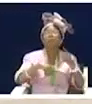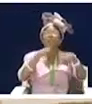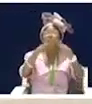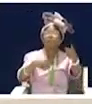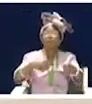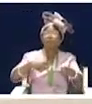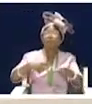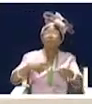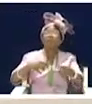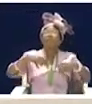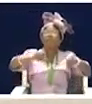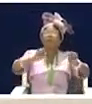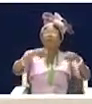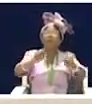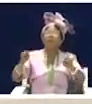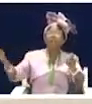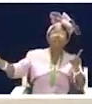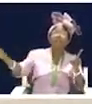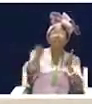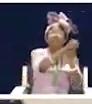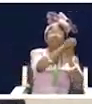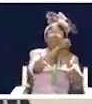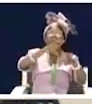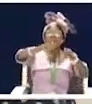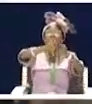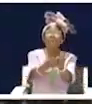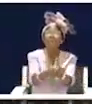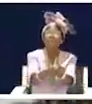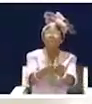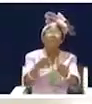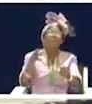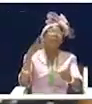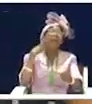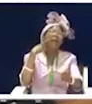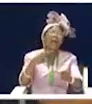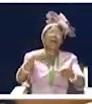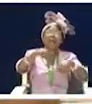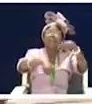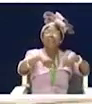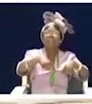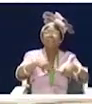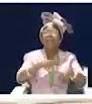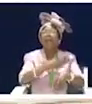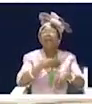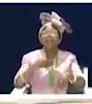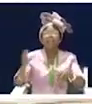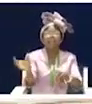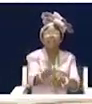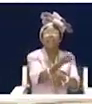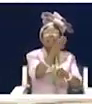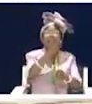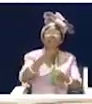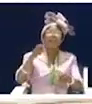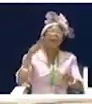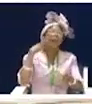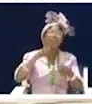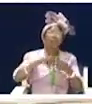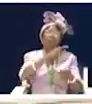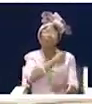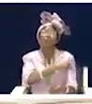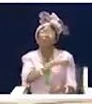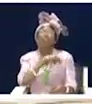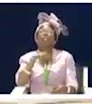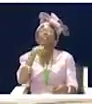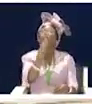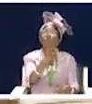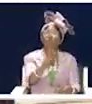Okada hit her and broke her leg, and they carried her to the hospital. At the hospital, they